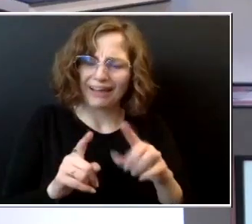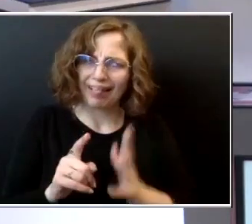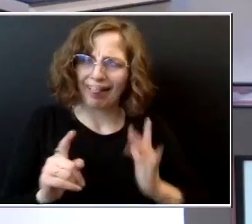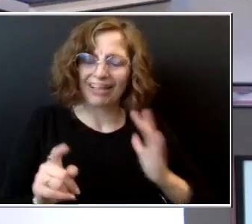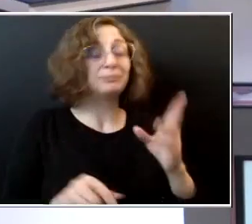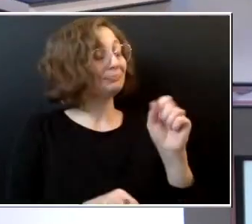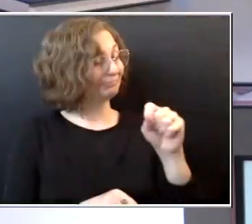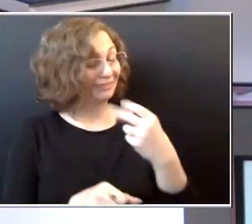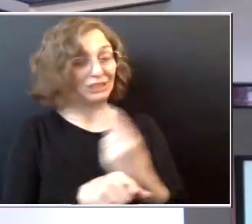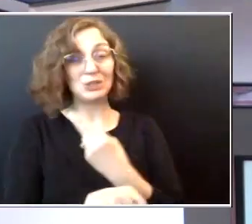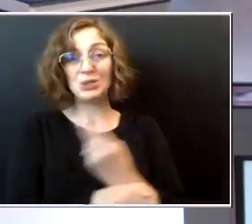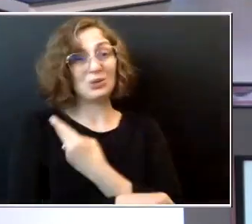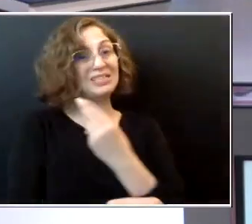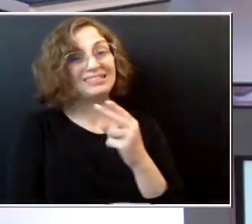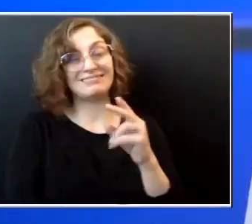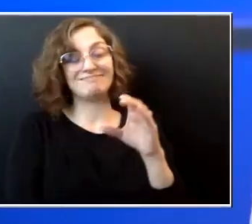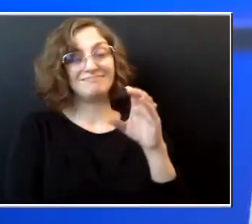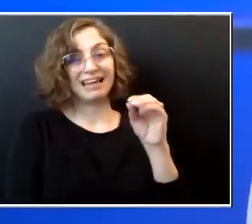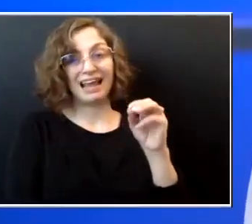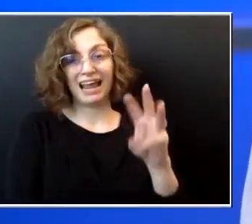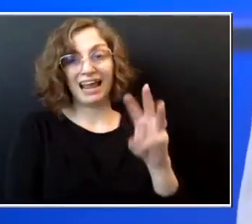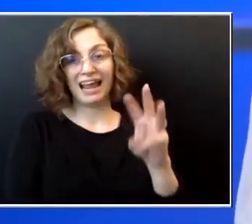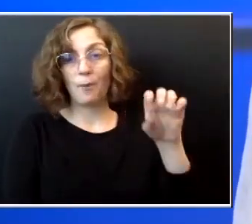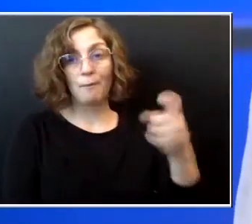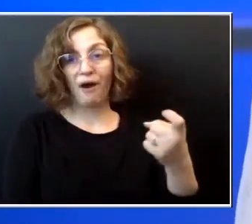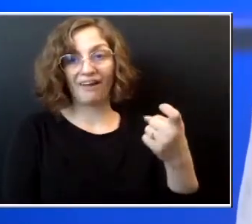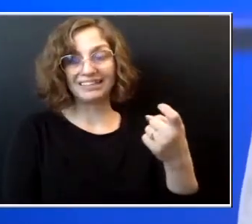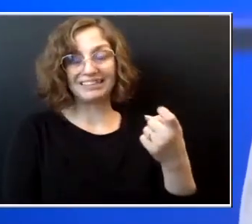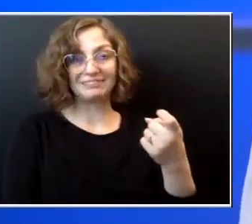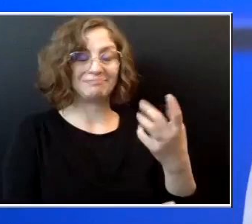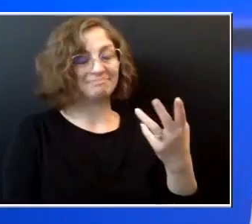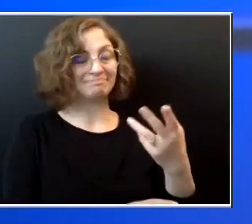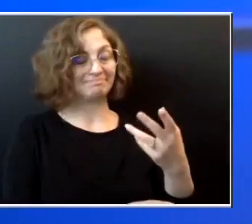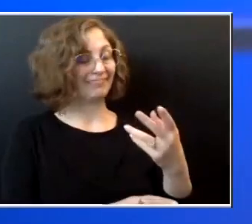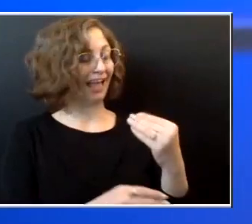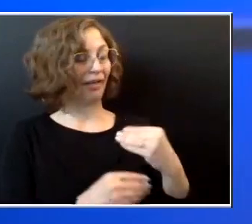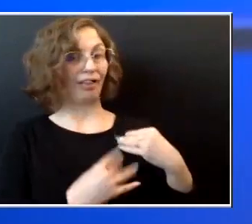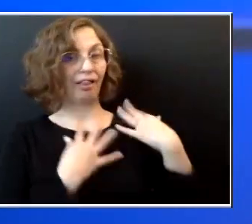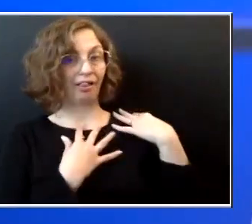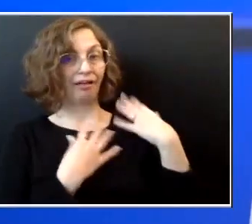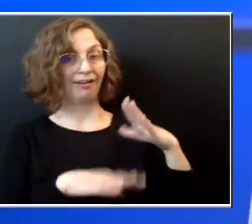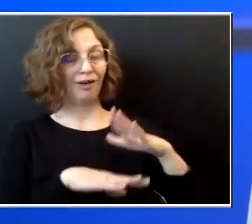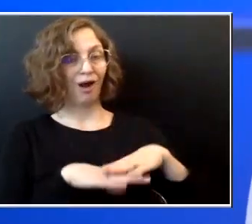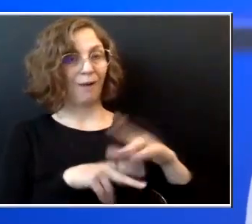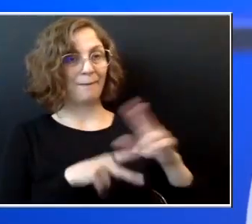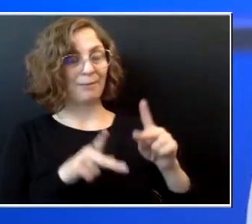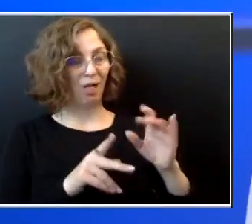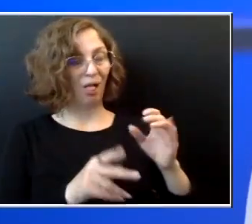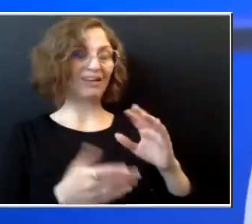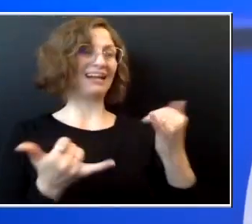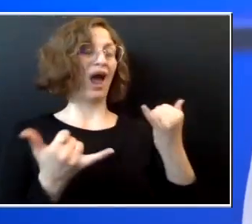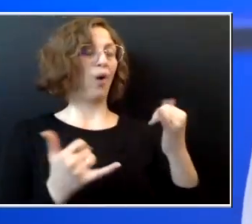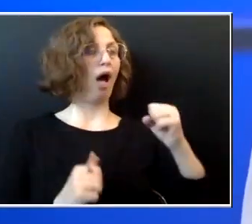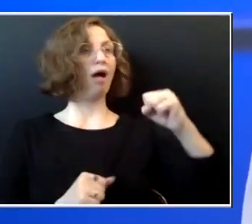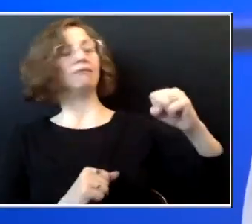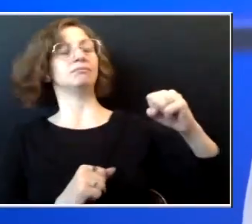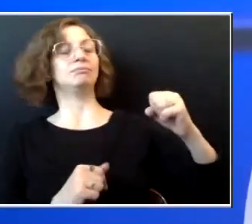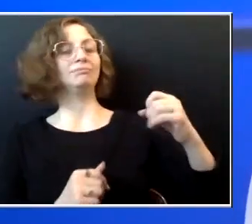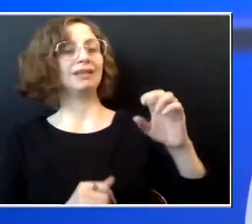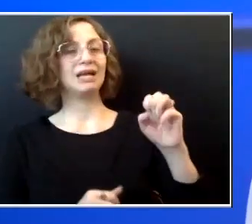against smallpox. Unfortunately, the people who had been working plantations hadn't had that advantage. Yes. They were suspicious of